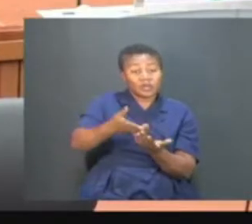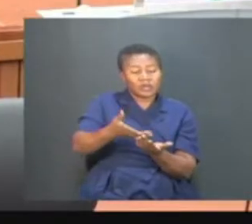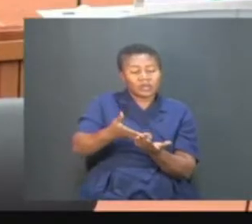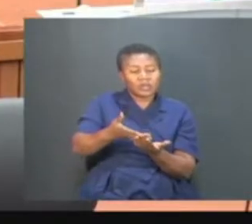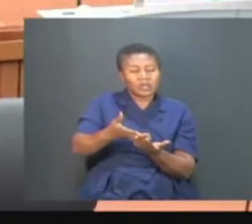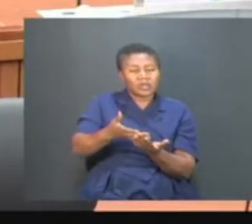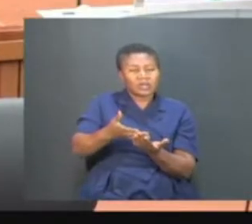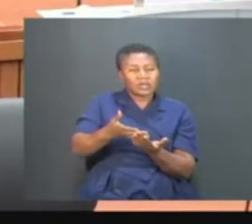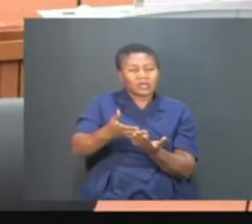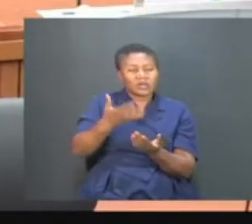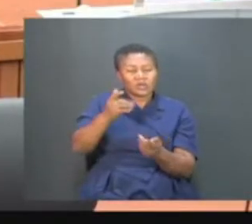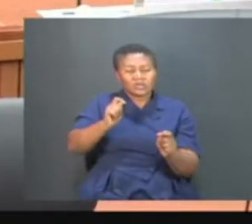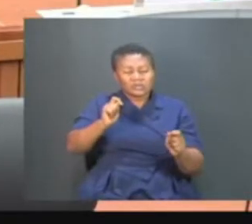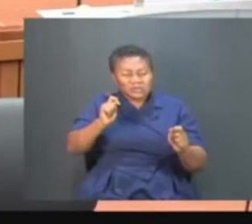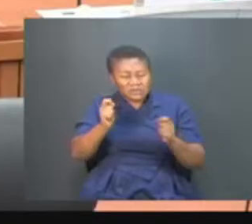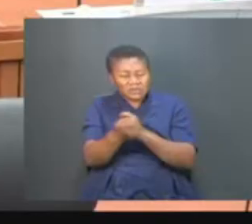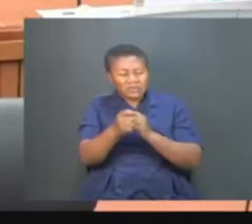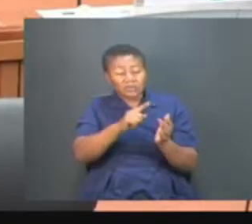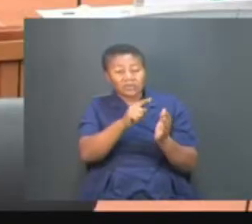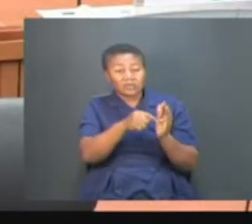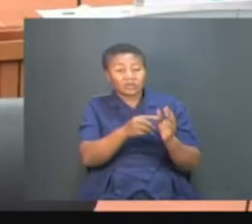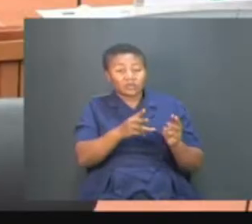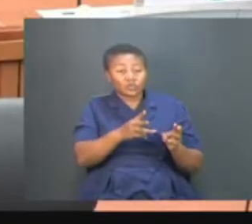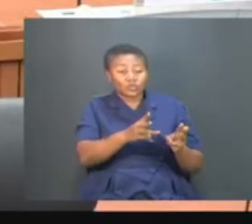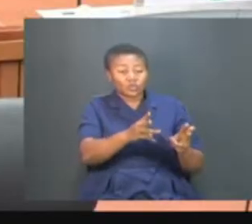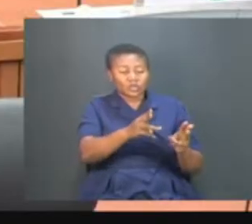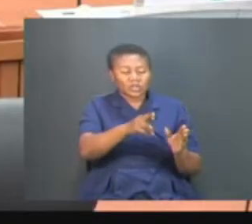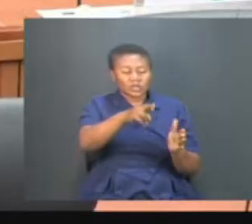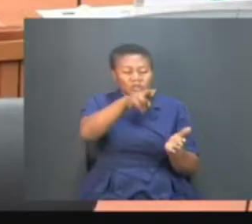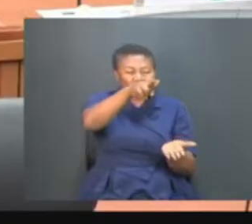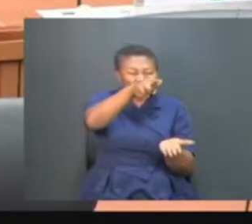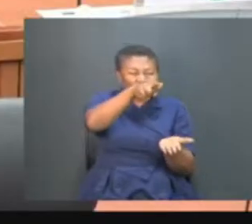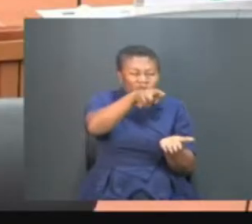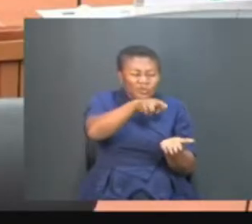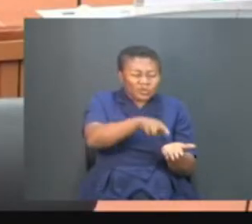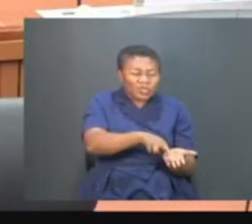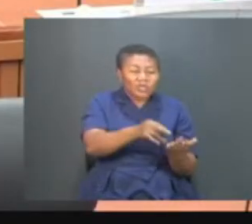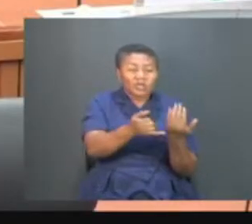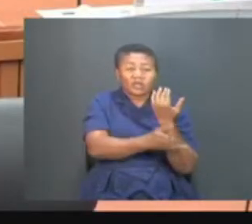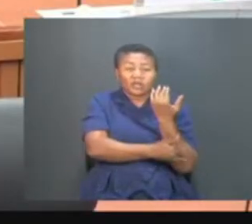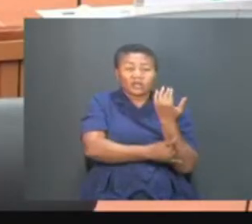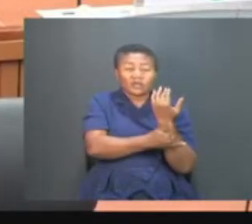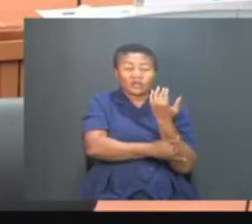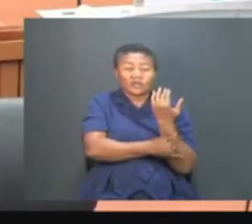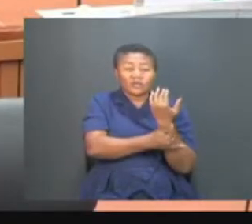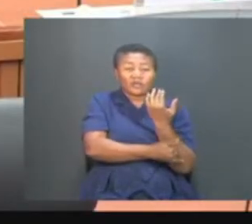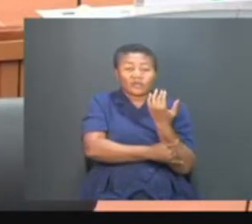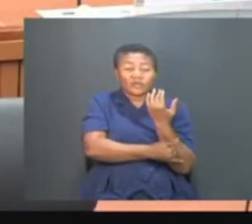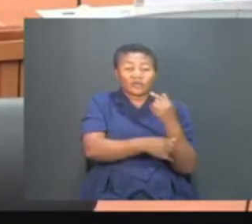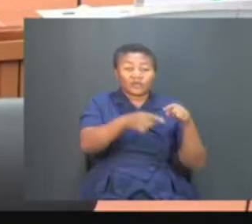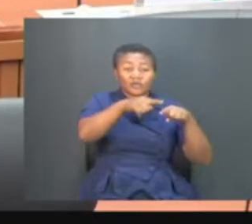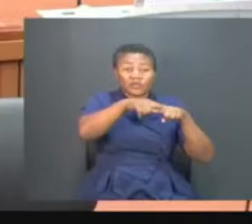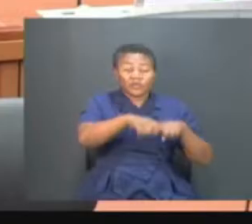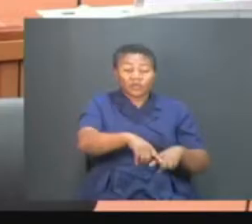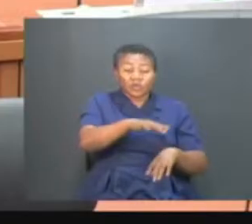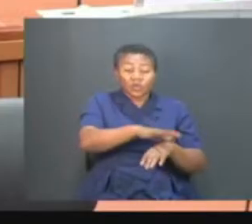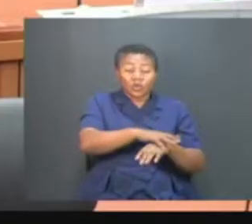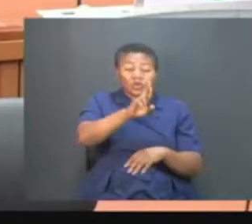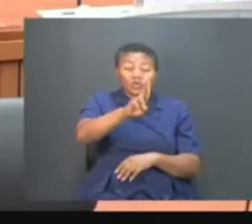reverse this trend by reducing the country's dependence on the export of low value